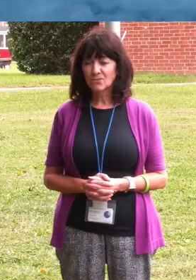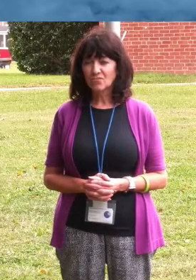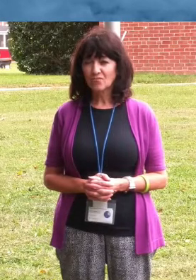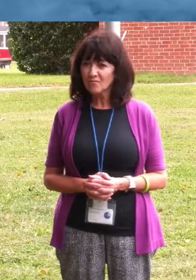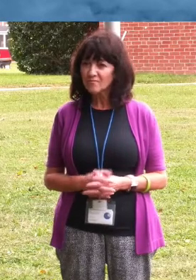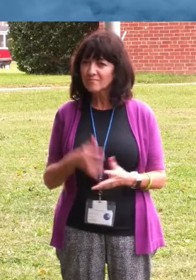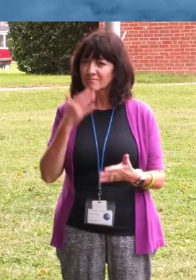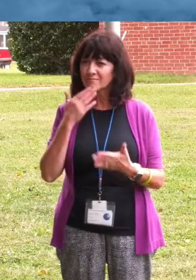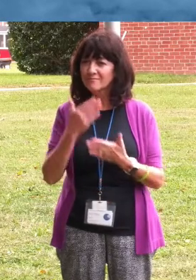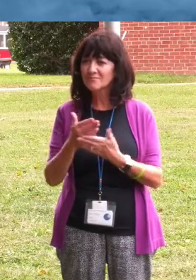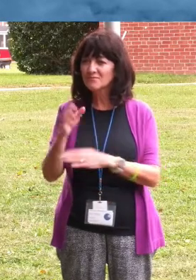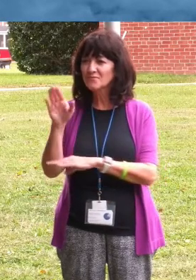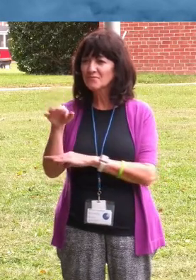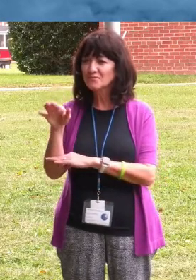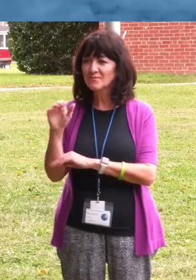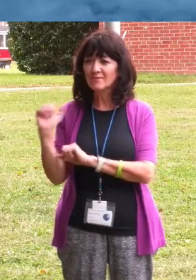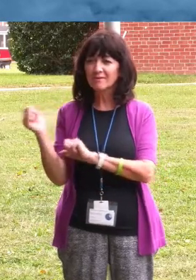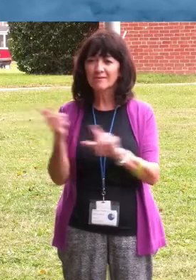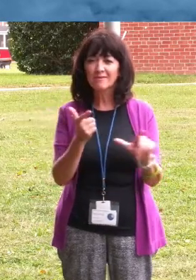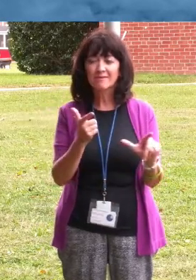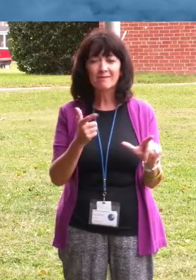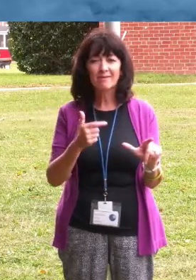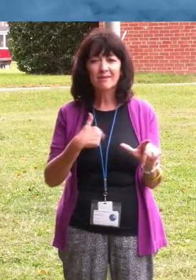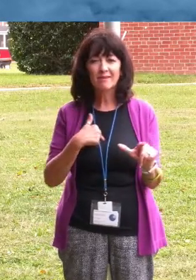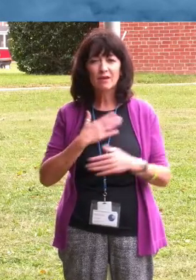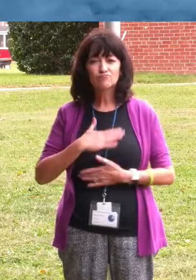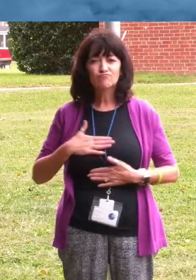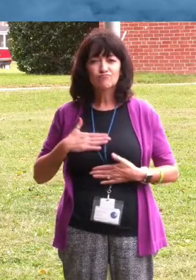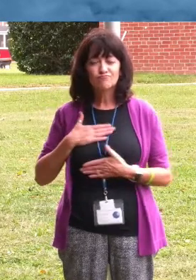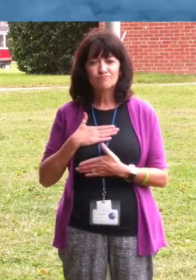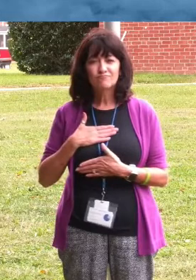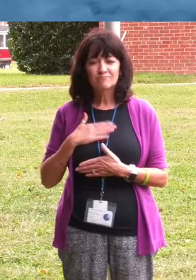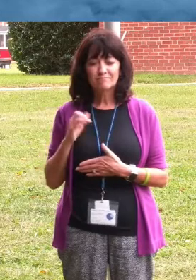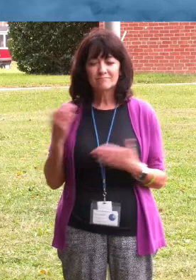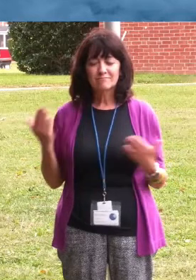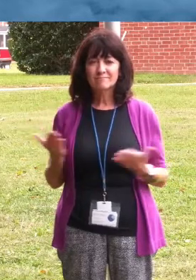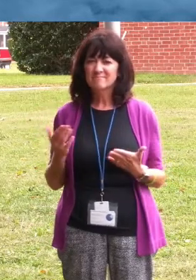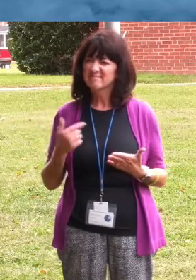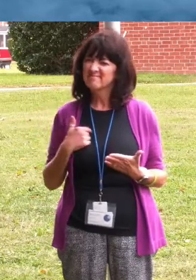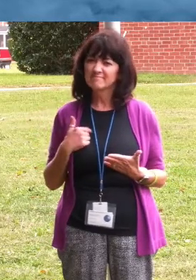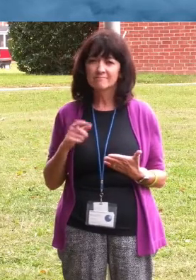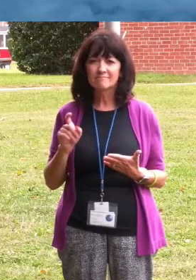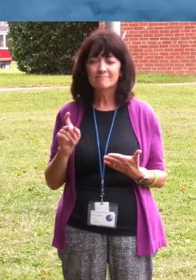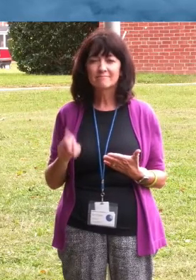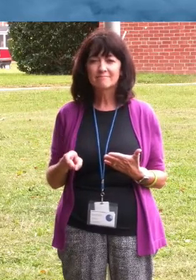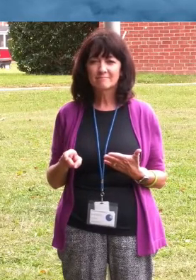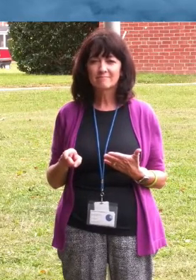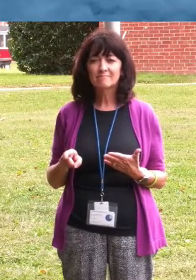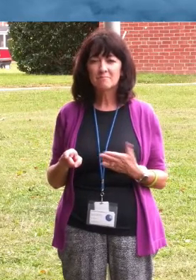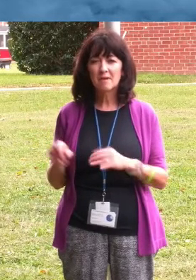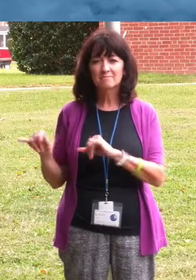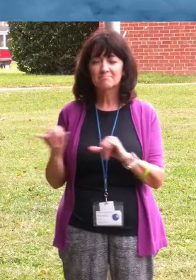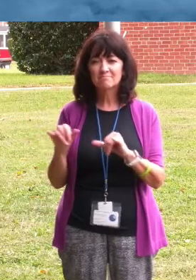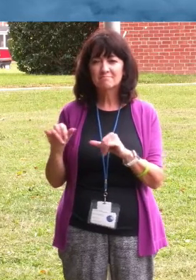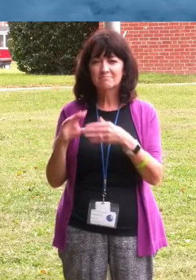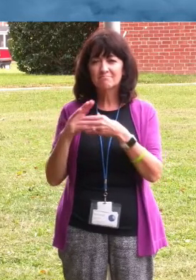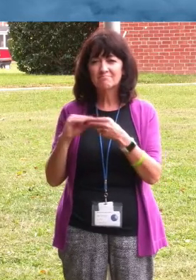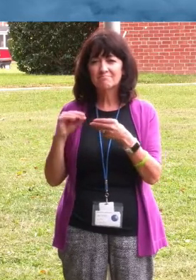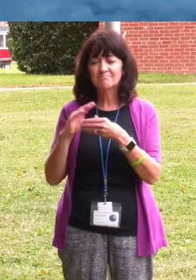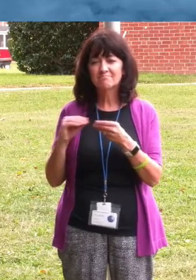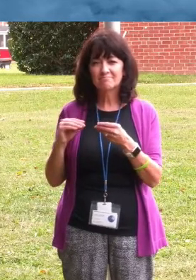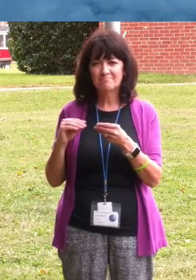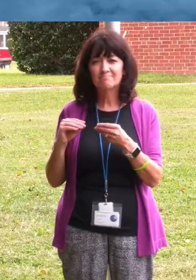Good afternoon to everyone. It's a pleasure to be here today, and I just have to echo what a fantastic